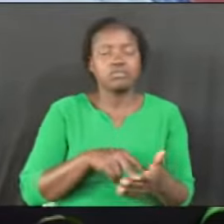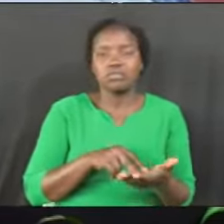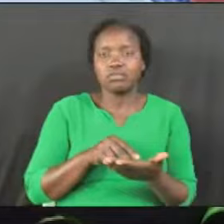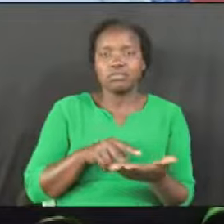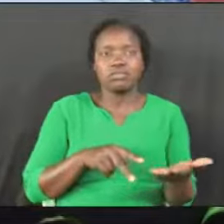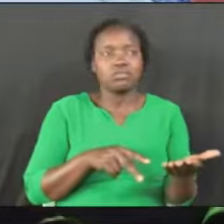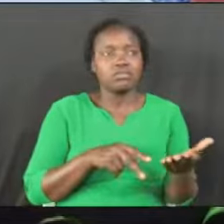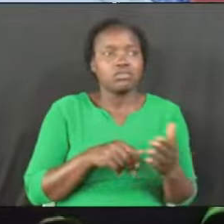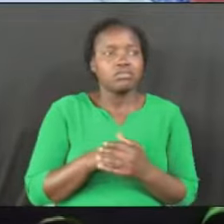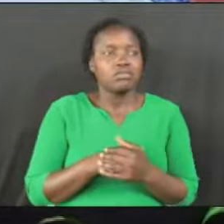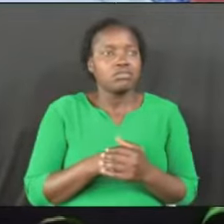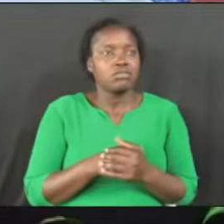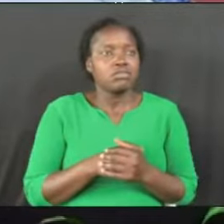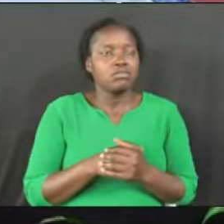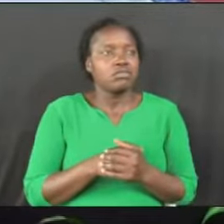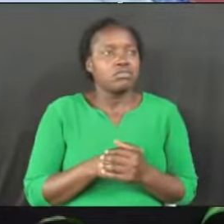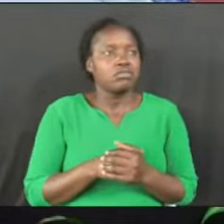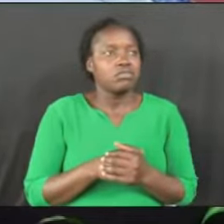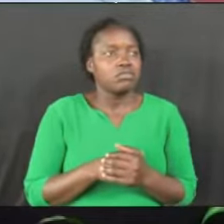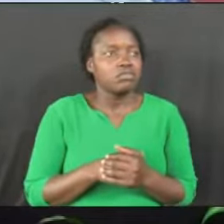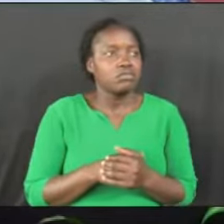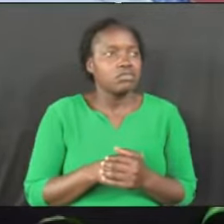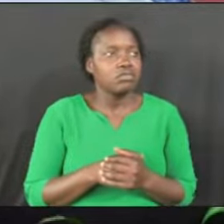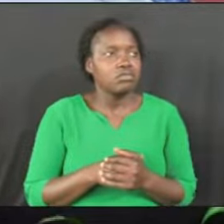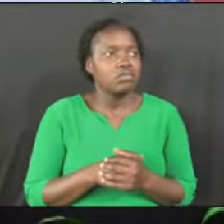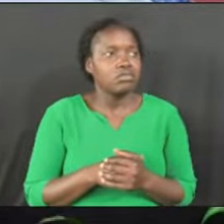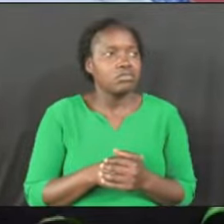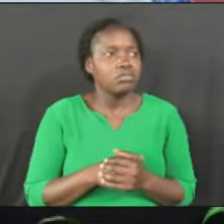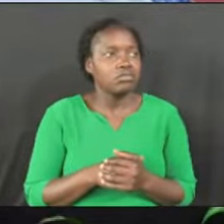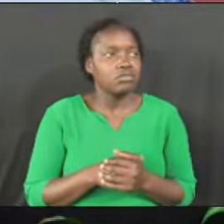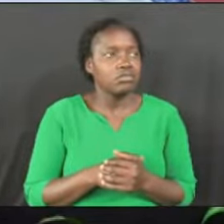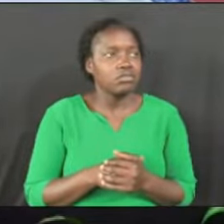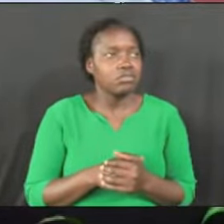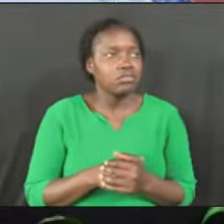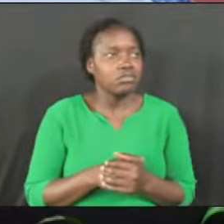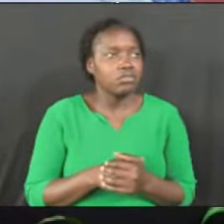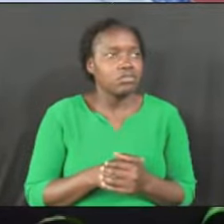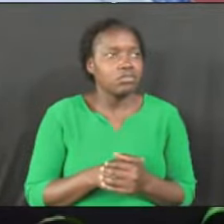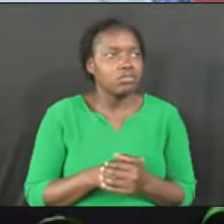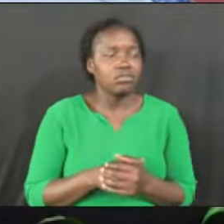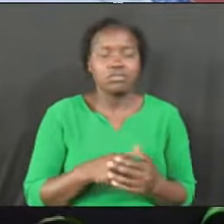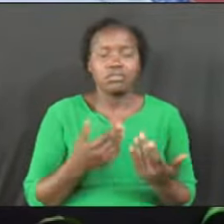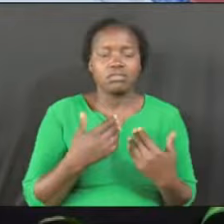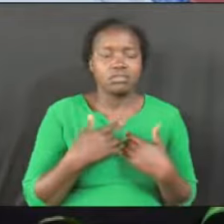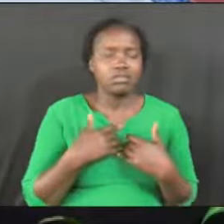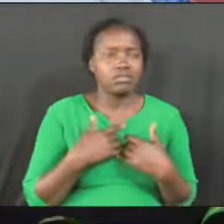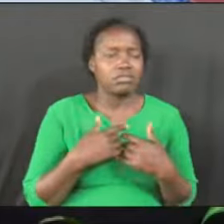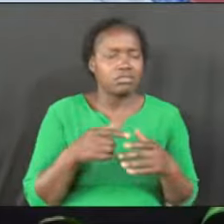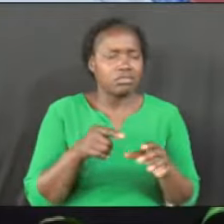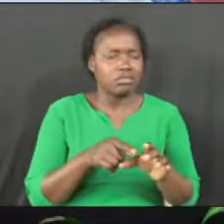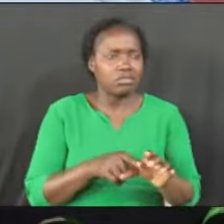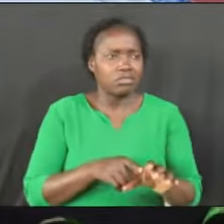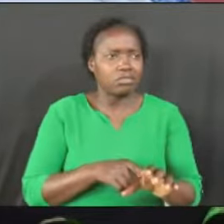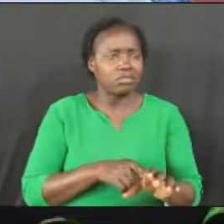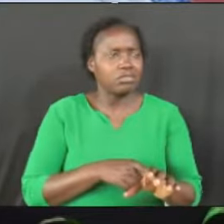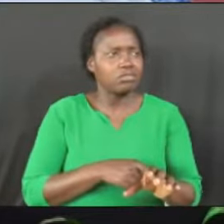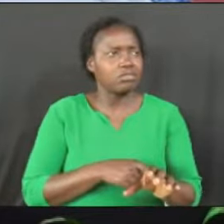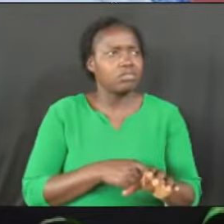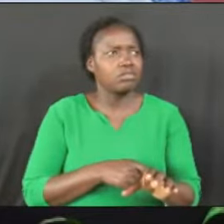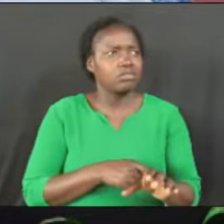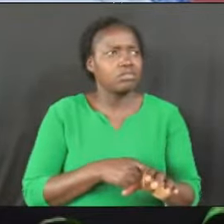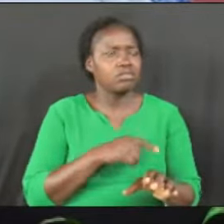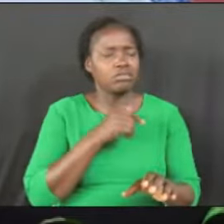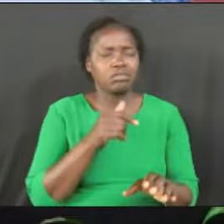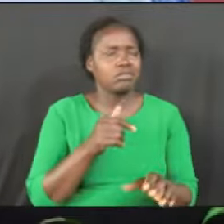when he stood there to give his declaration, he was wearing a silver robe. This is what they say. Not